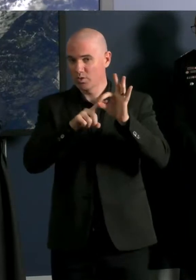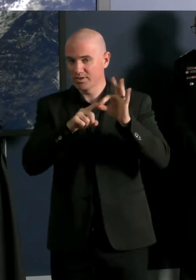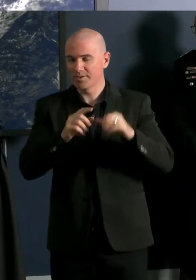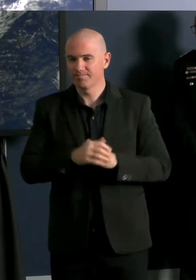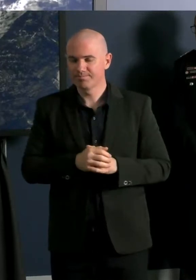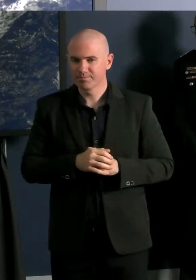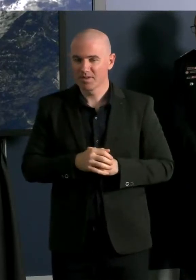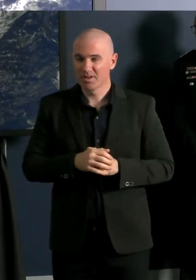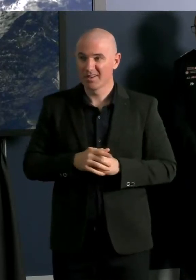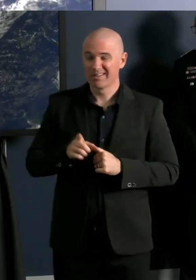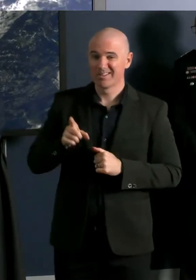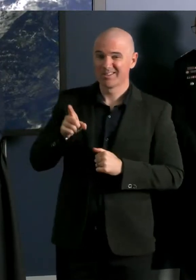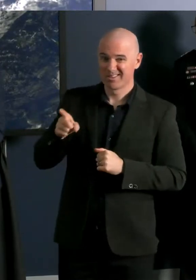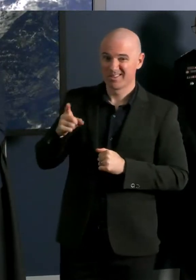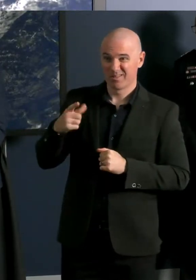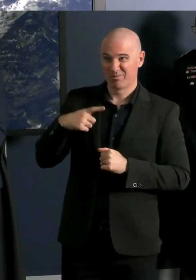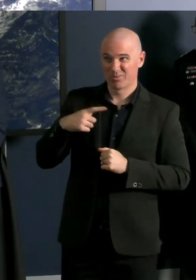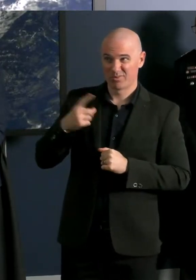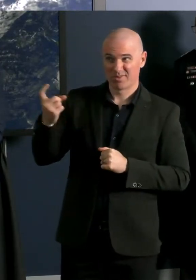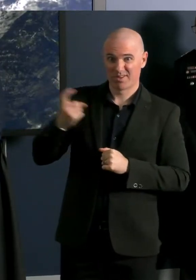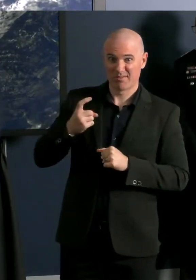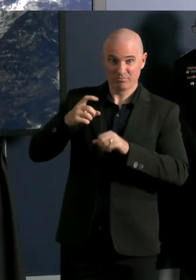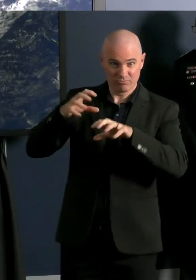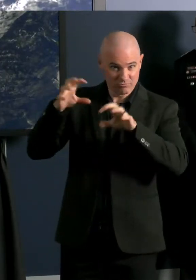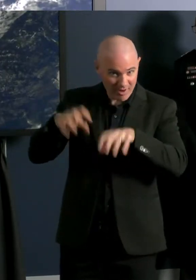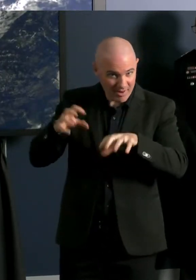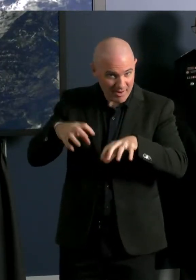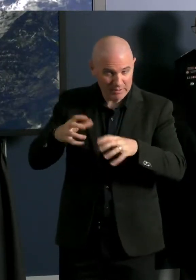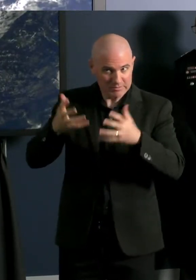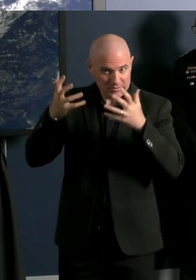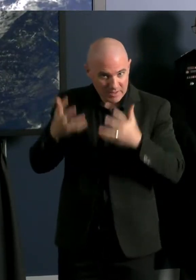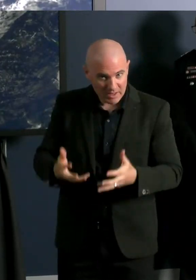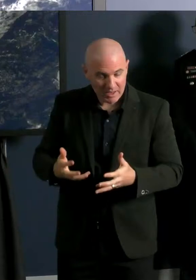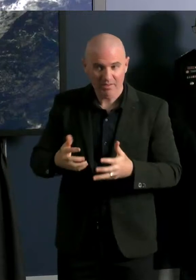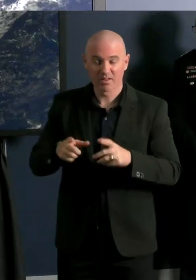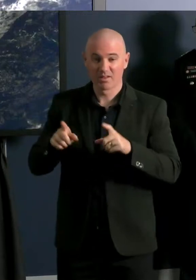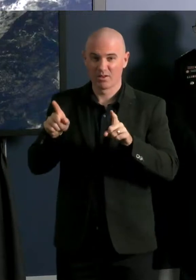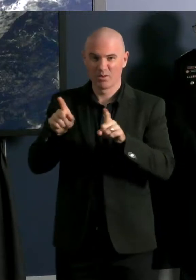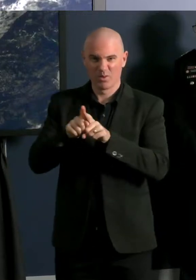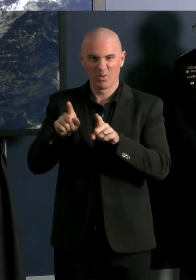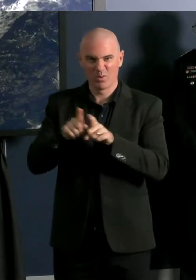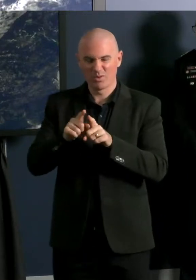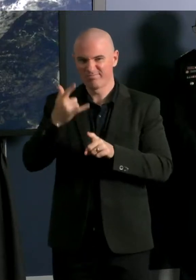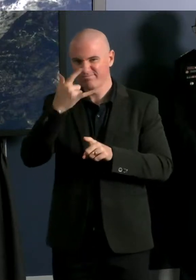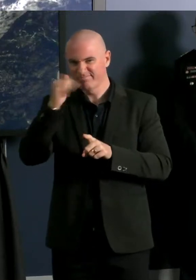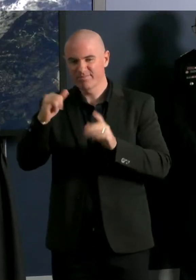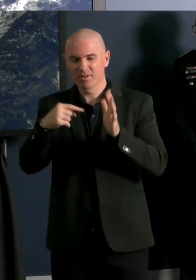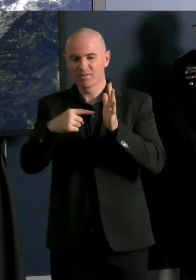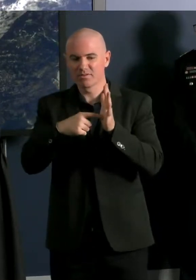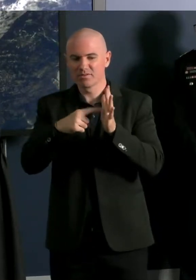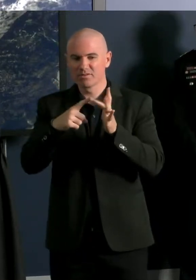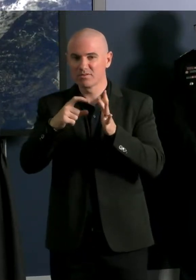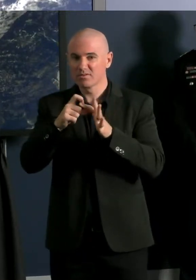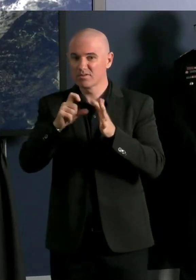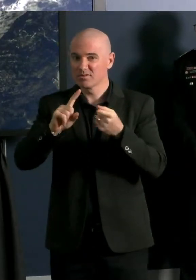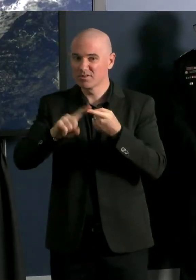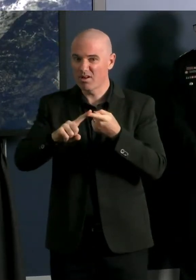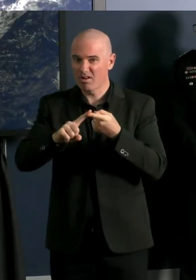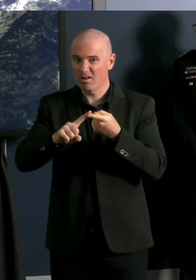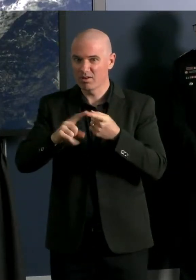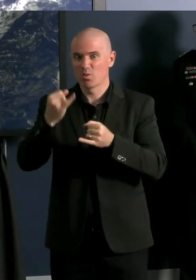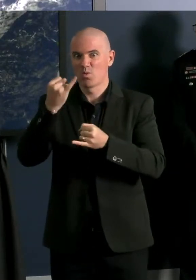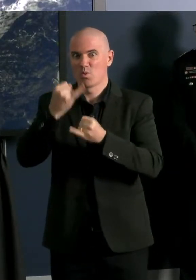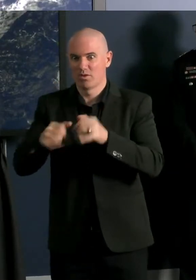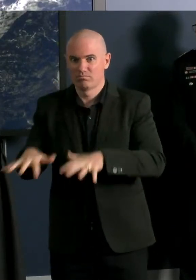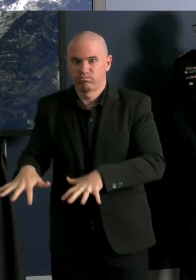likely intensity of the rainfall coupled with the predicted storm tide surges, we will start